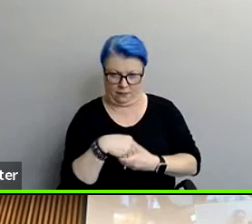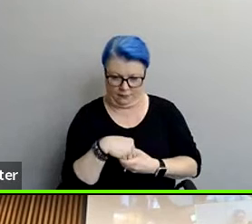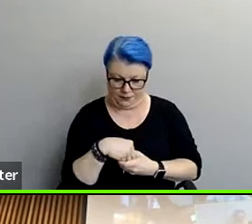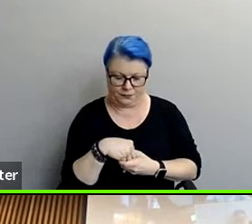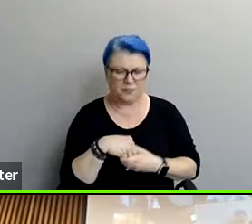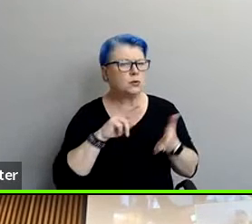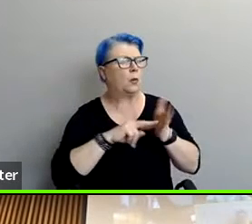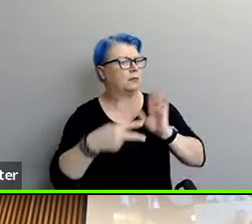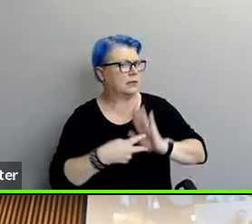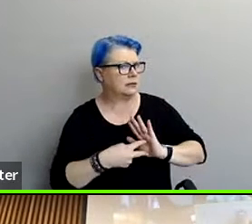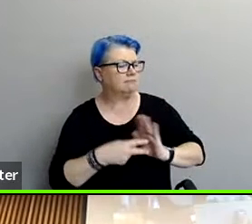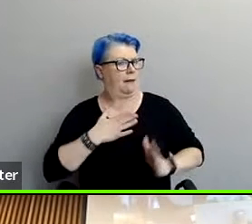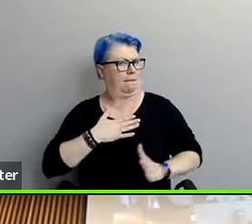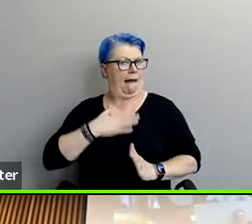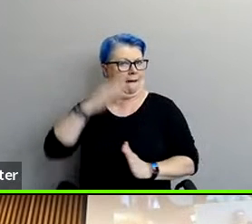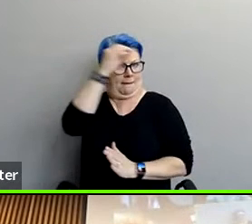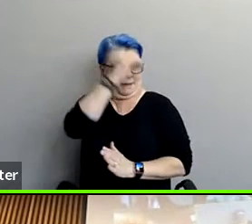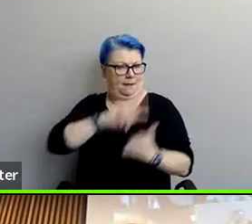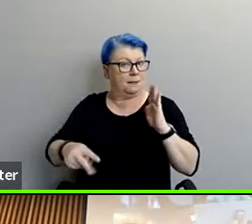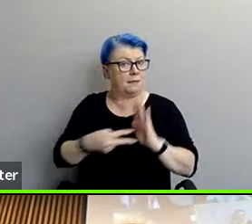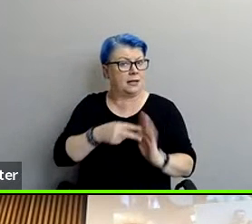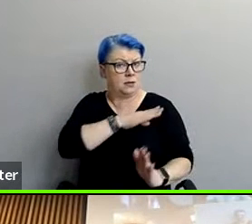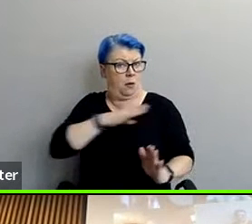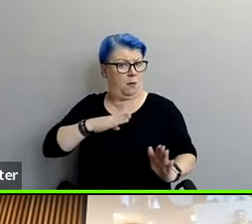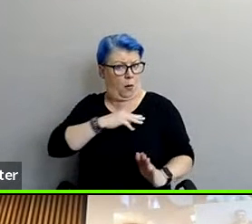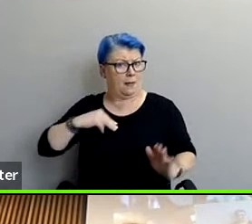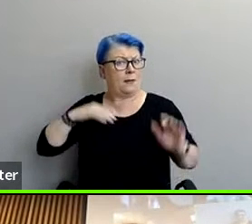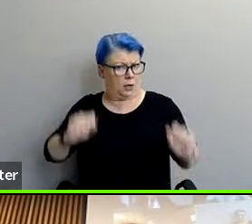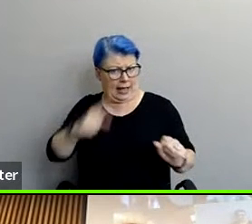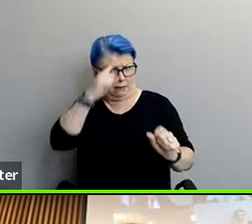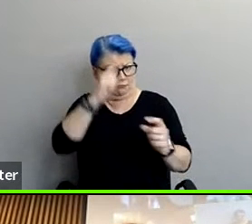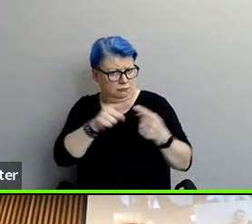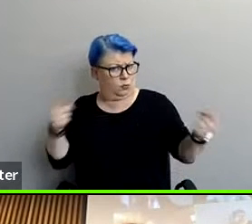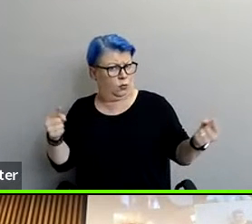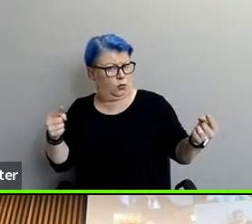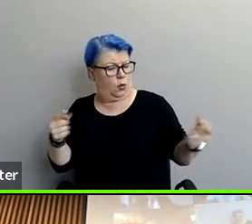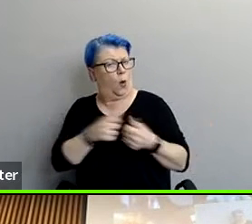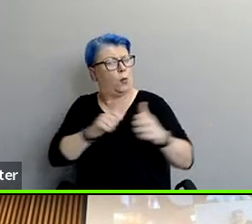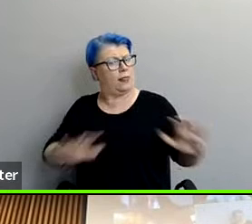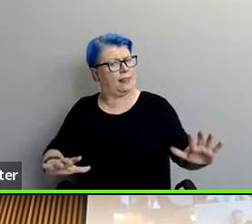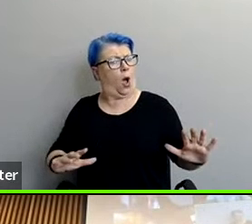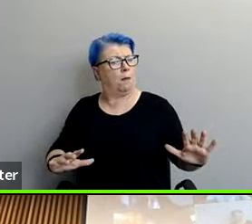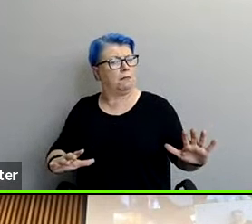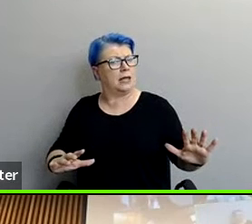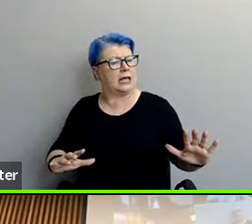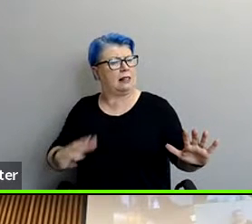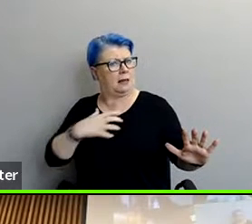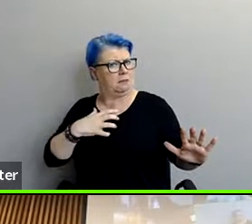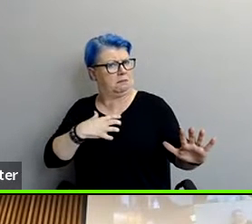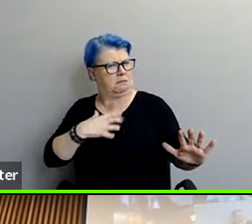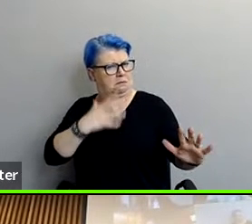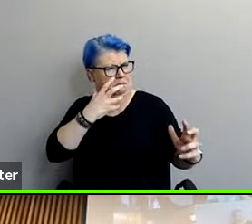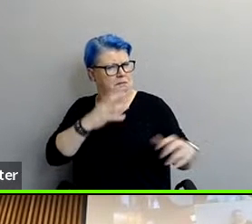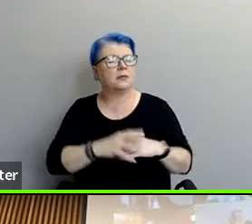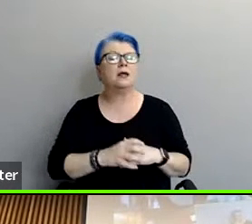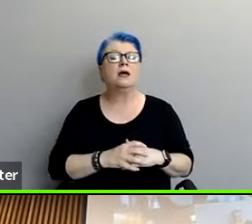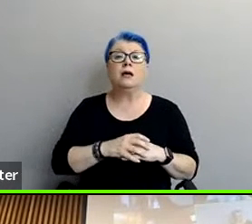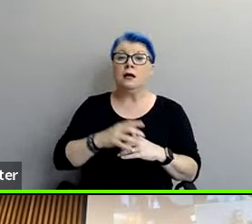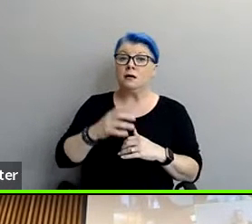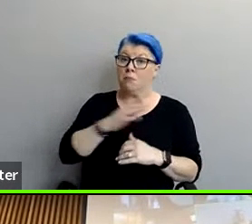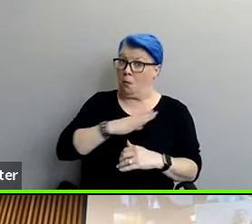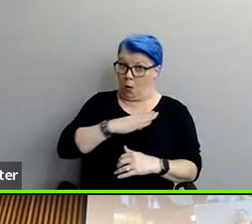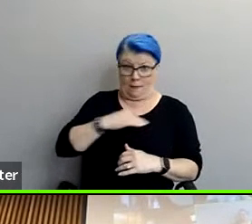this mean? In my mind, it means that a board member can disagree with someone without being disagreeable. It means that a board member can ask questions without